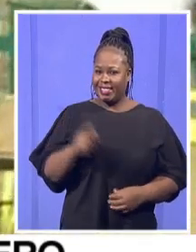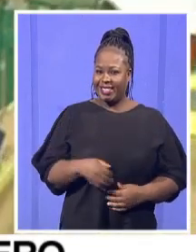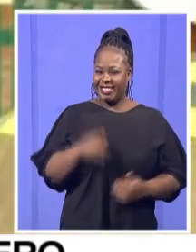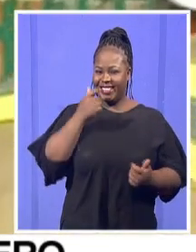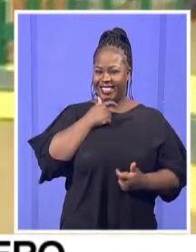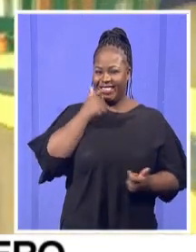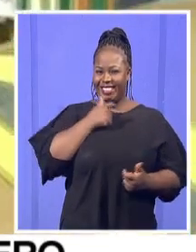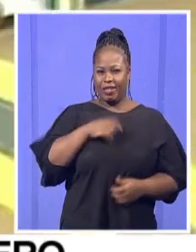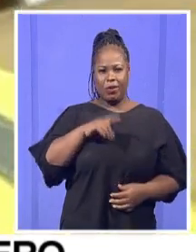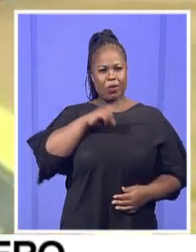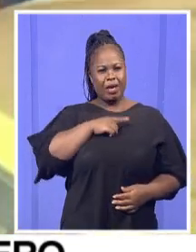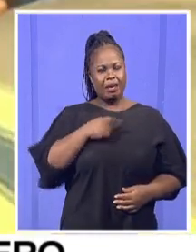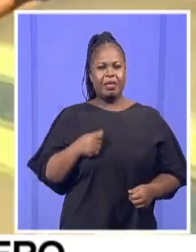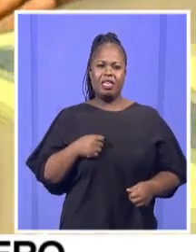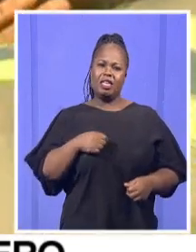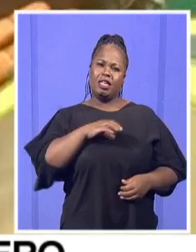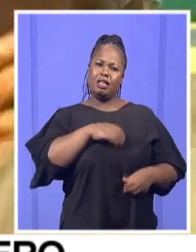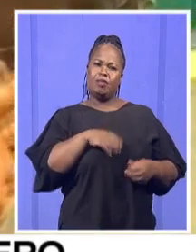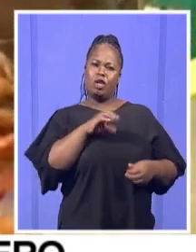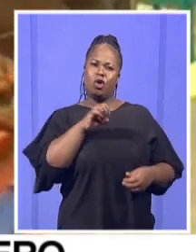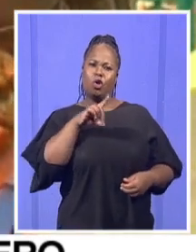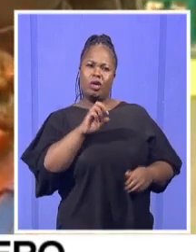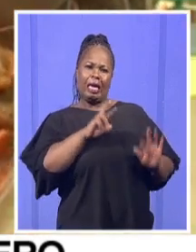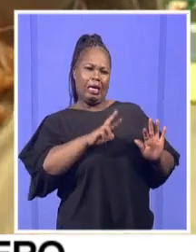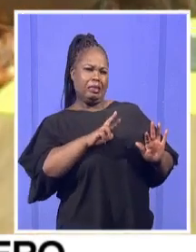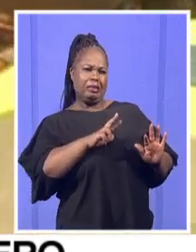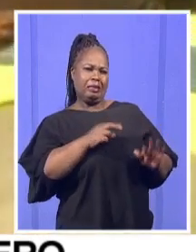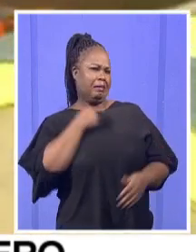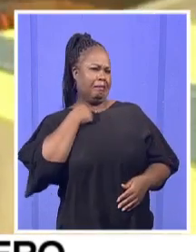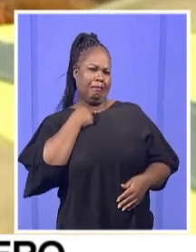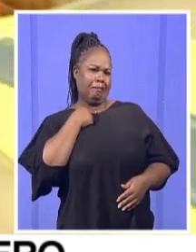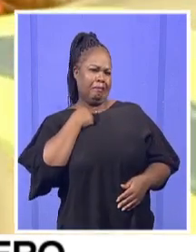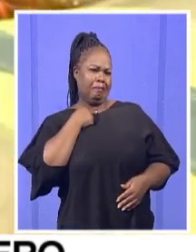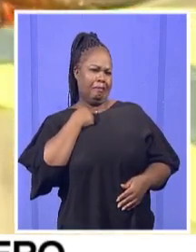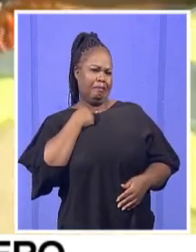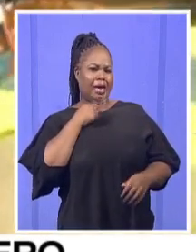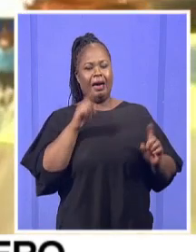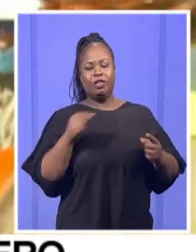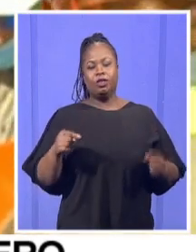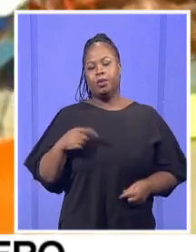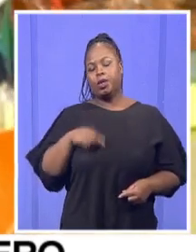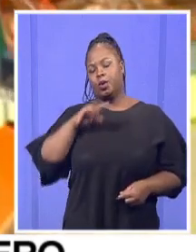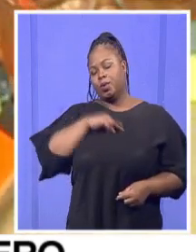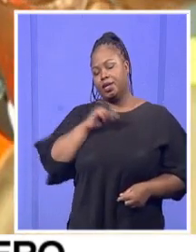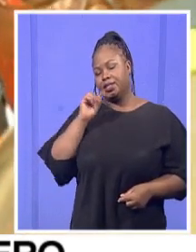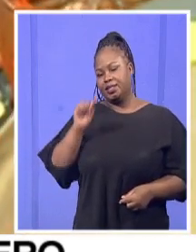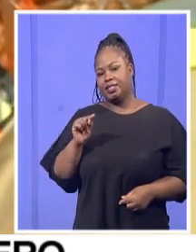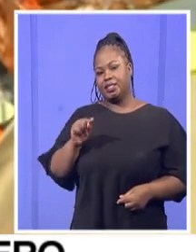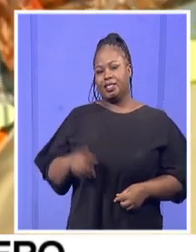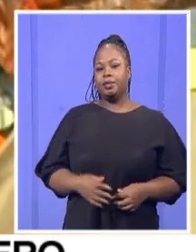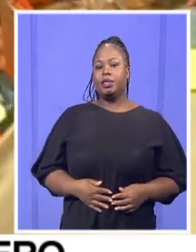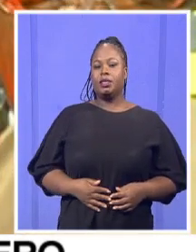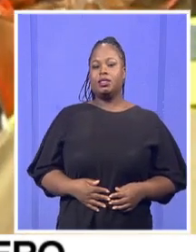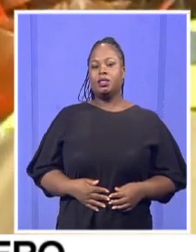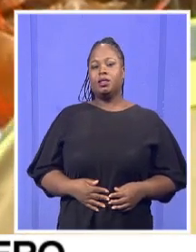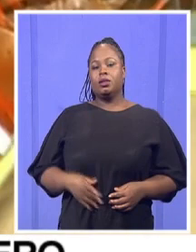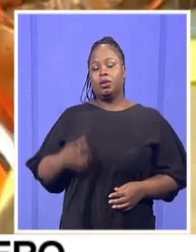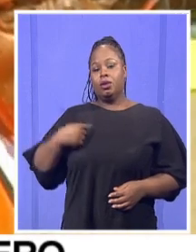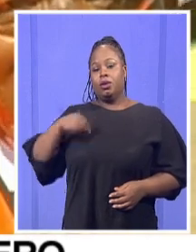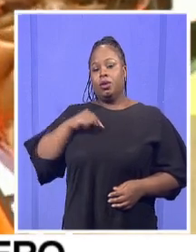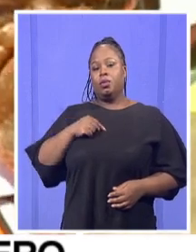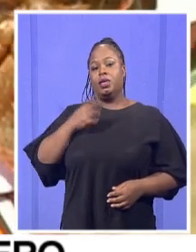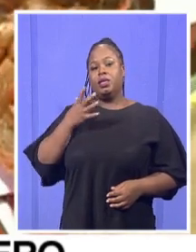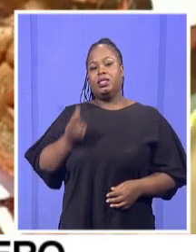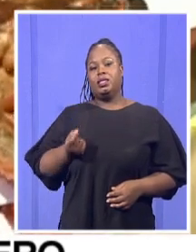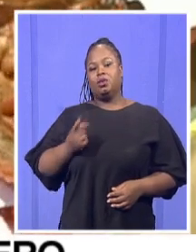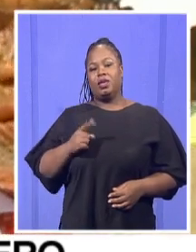I just have a code 8. Could I drive this? No. So the team that built this, essentially, we did an emulator